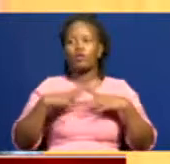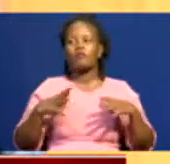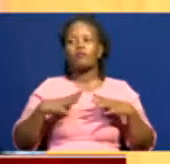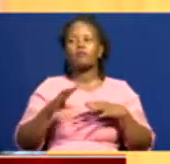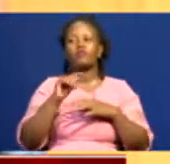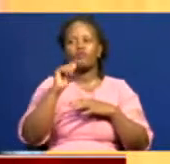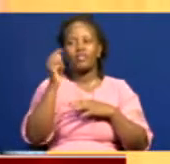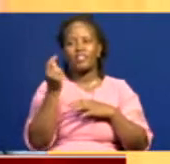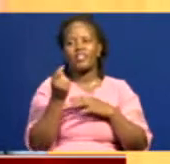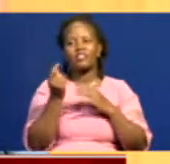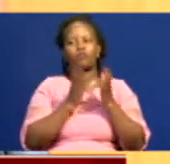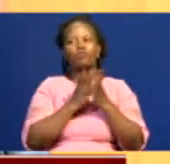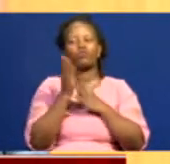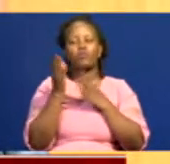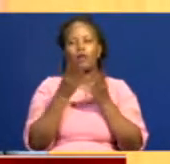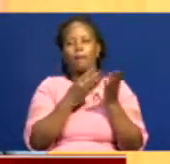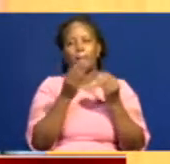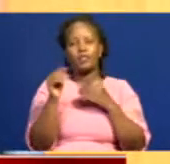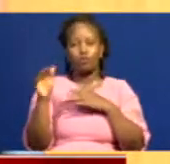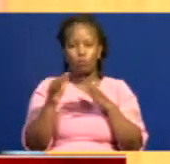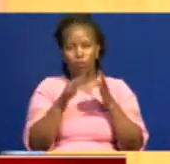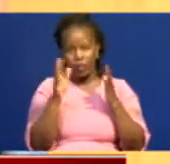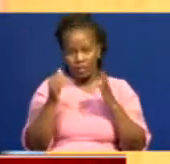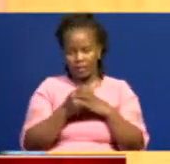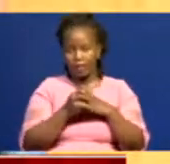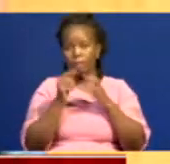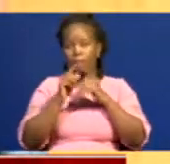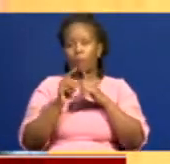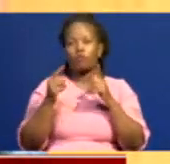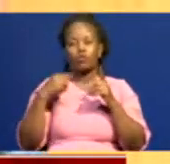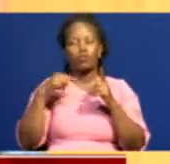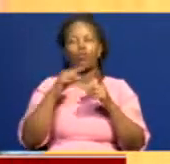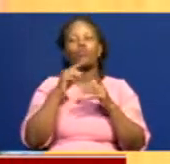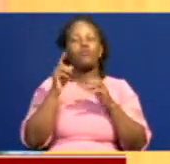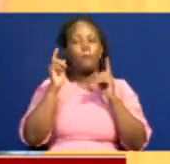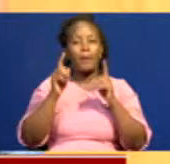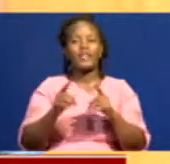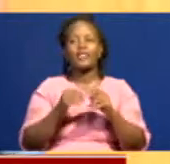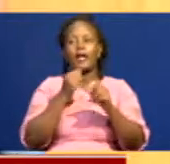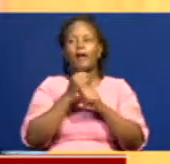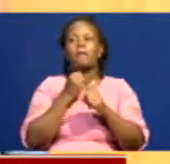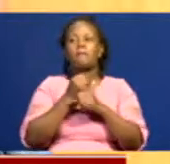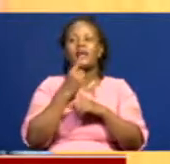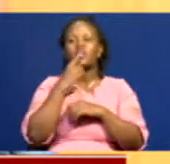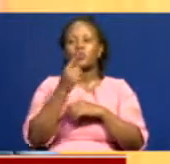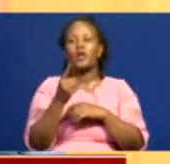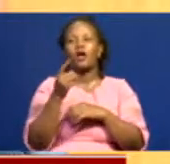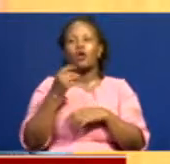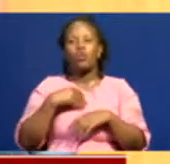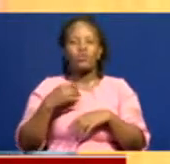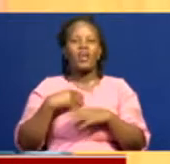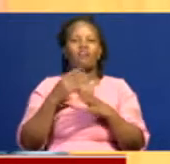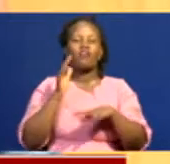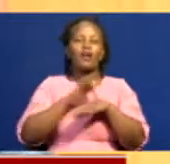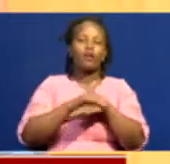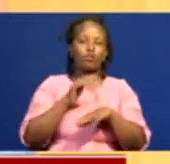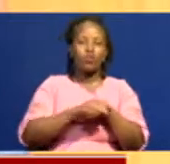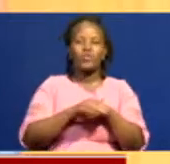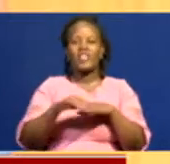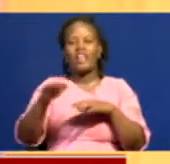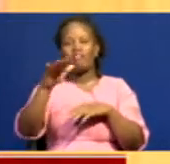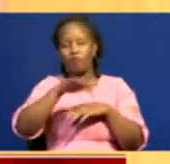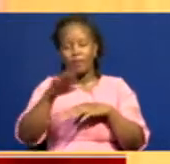in simple words. And we will do that by ensuring an environment where the country